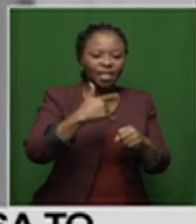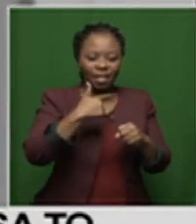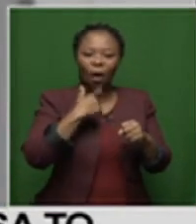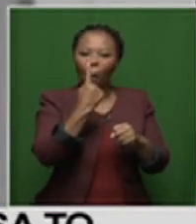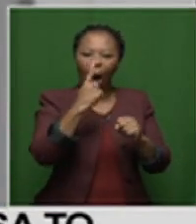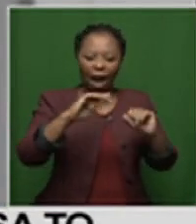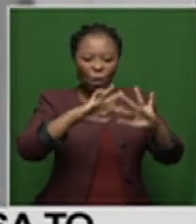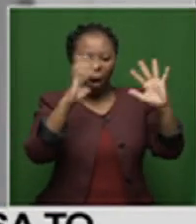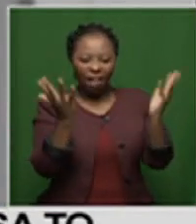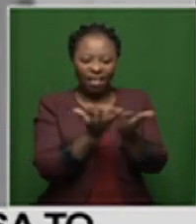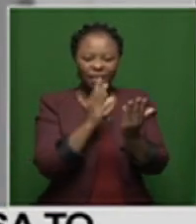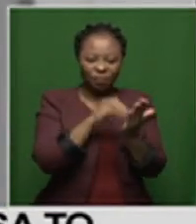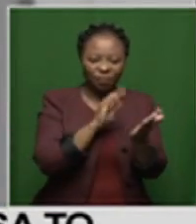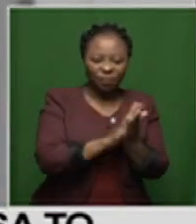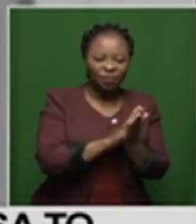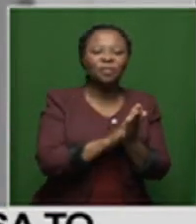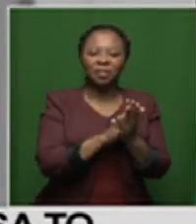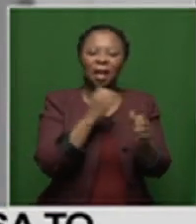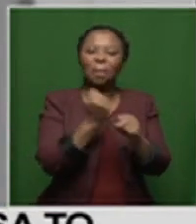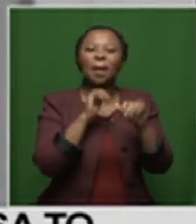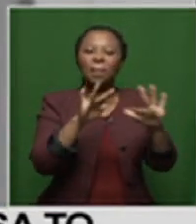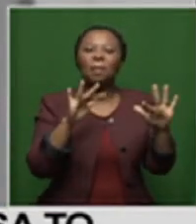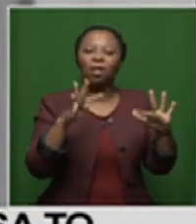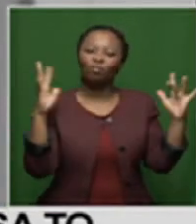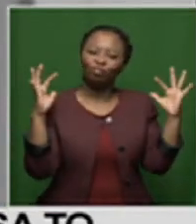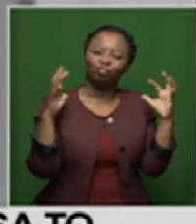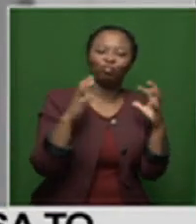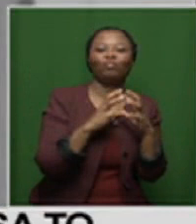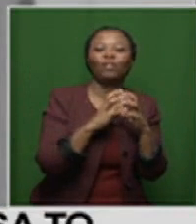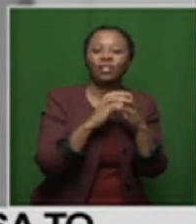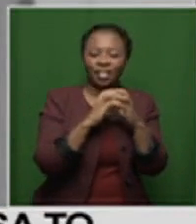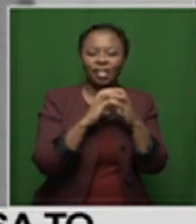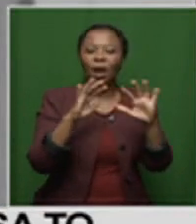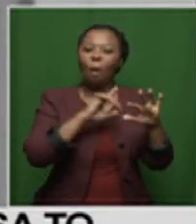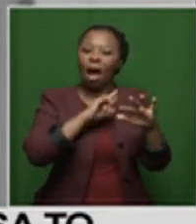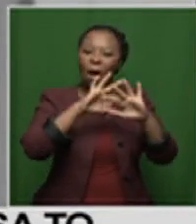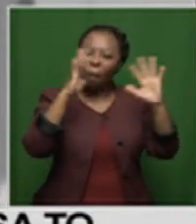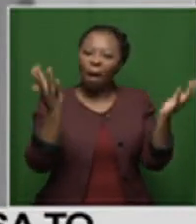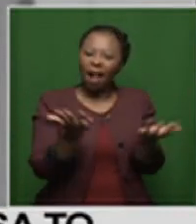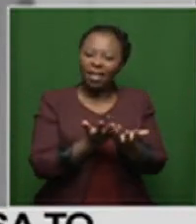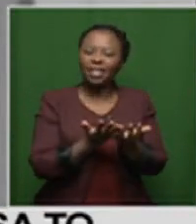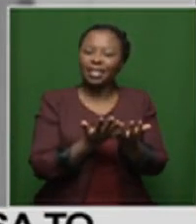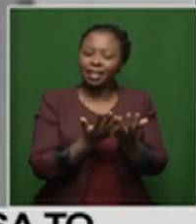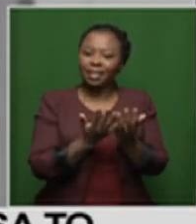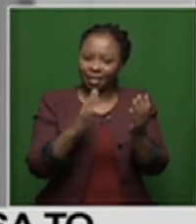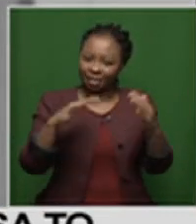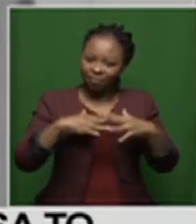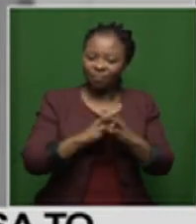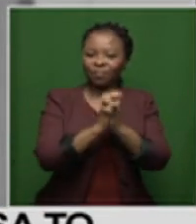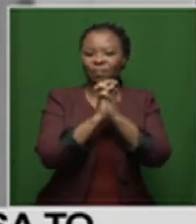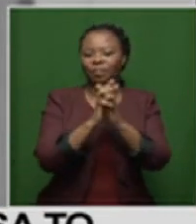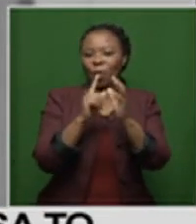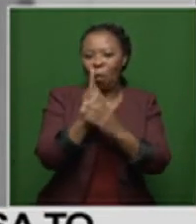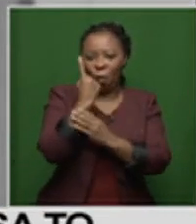World, making people to come together. And, the world has now become one. And I'll be